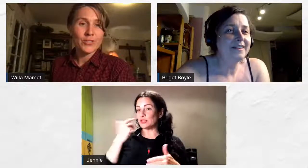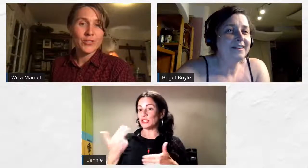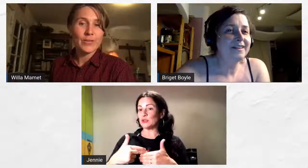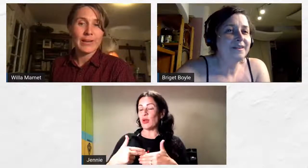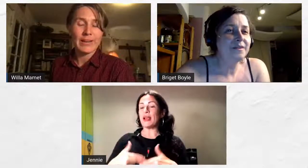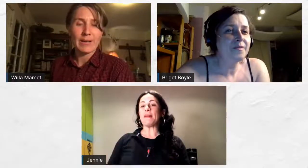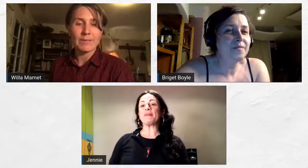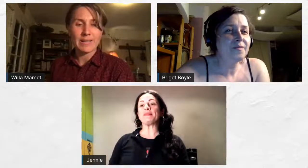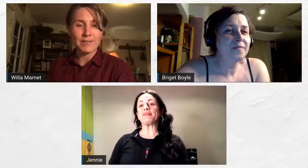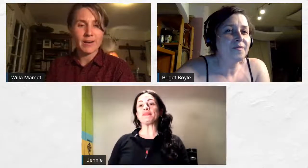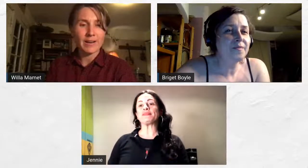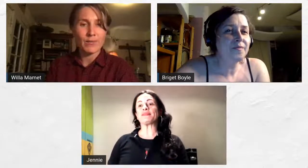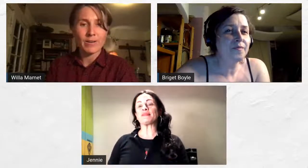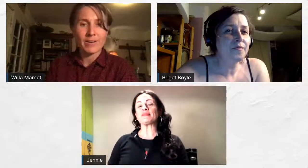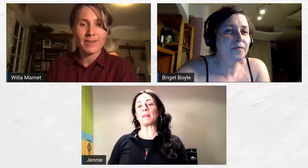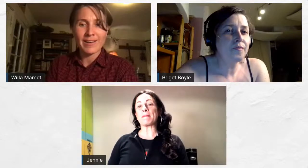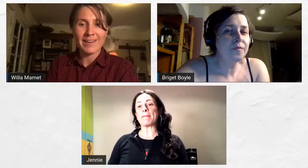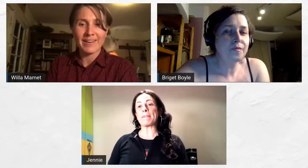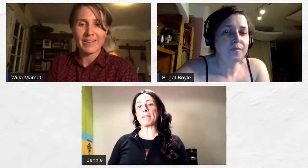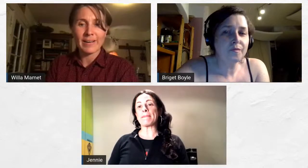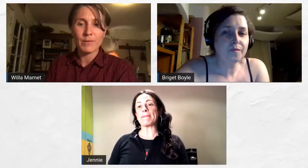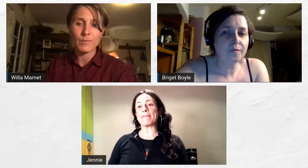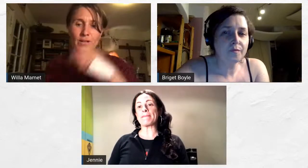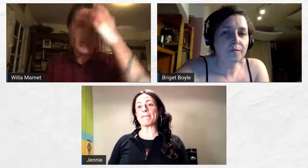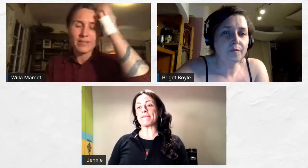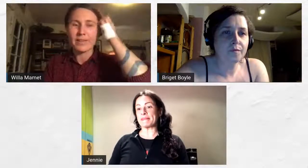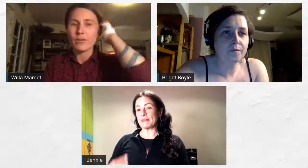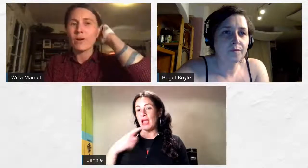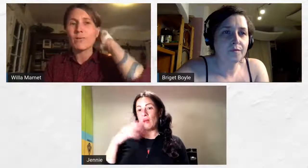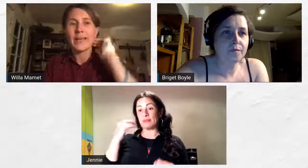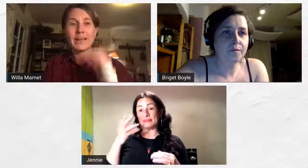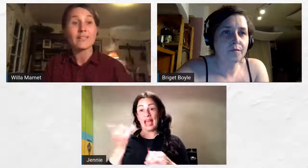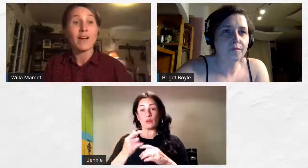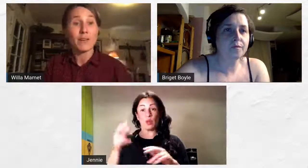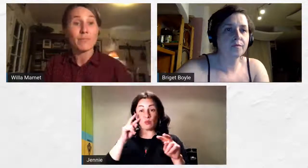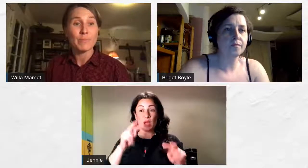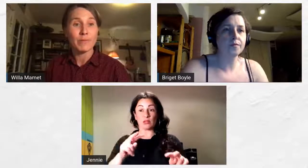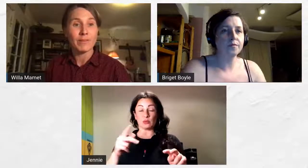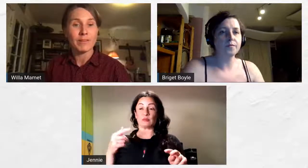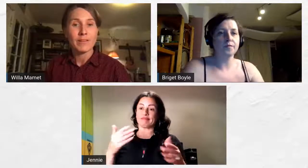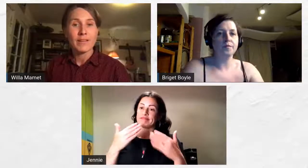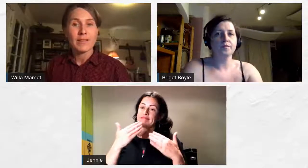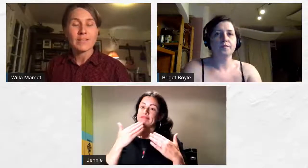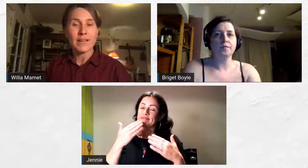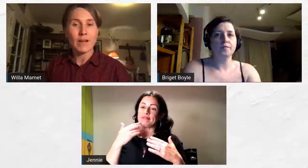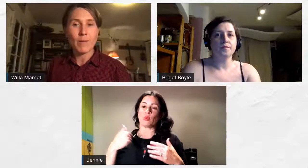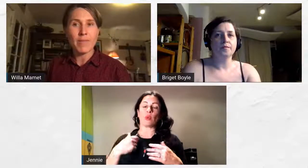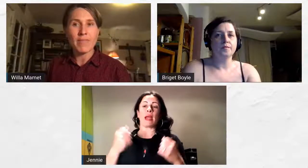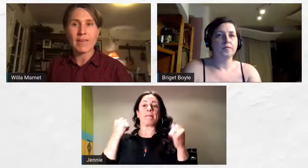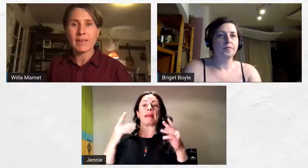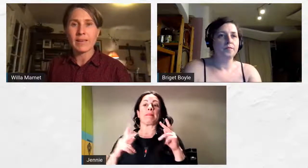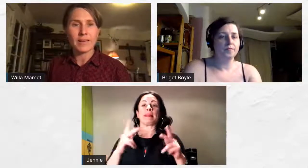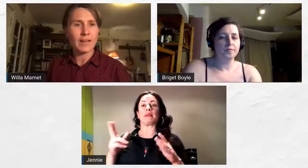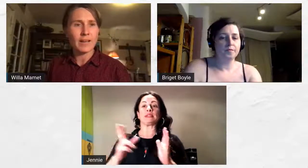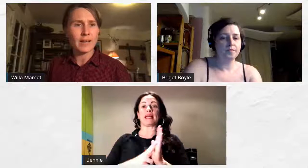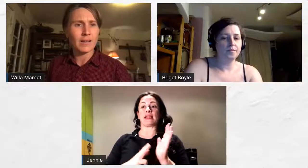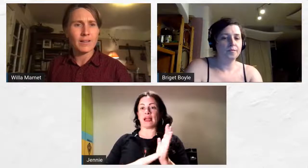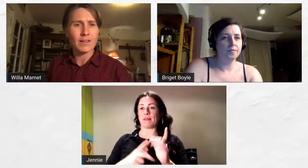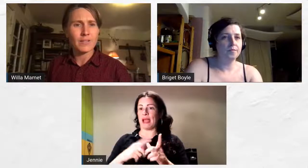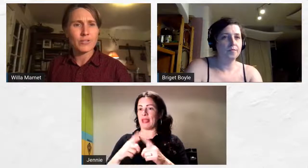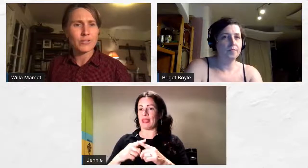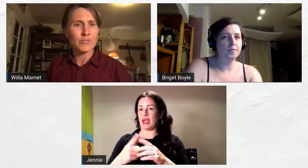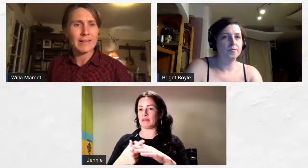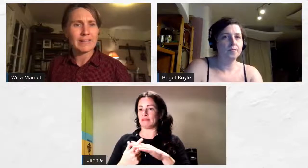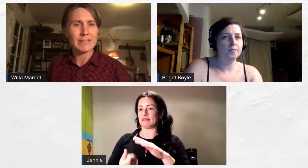sure do. And I will say for anyone watching, thank you all. We had a ton of people sign up, and then